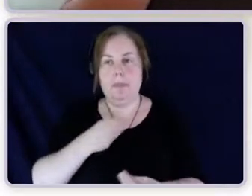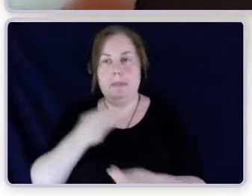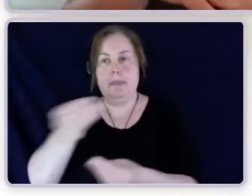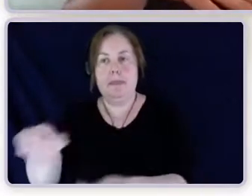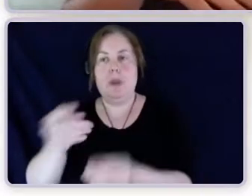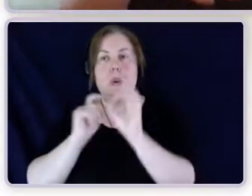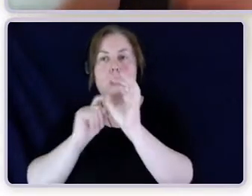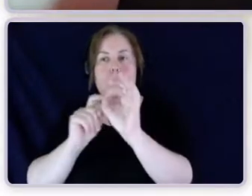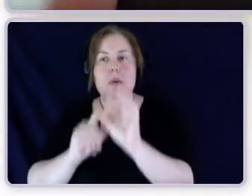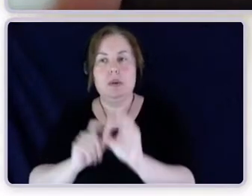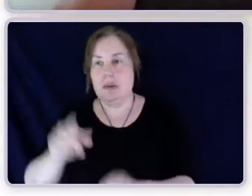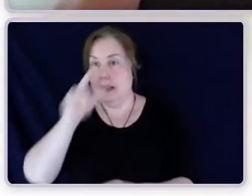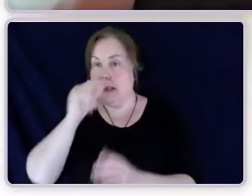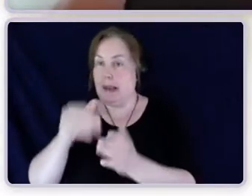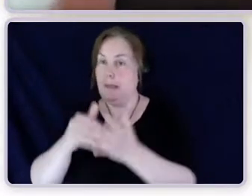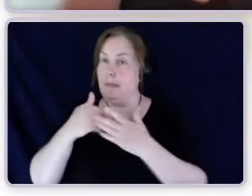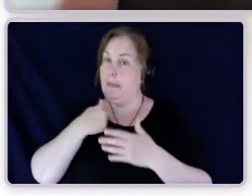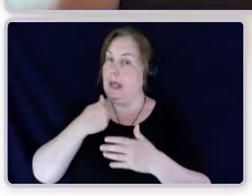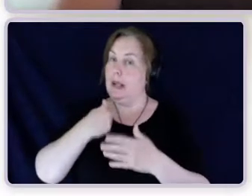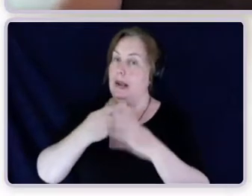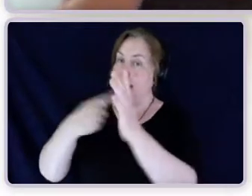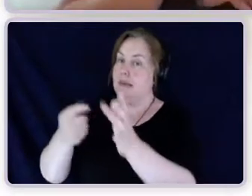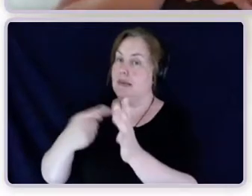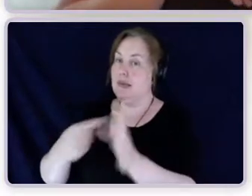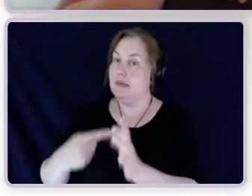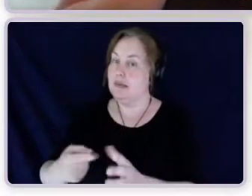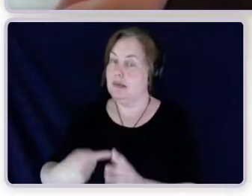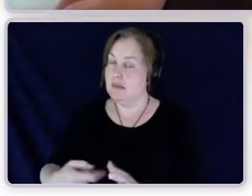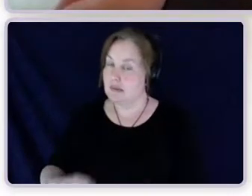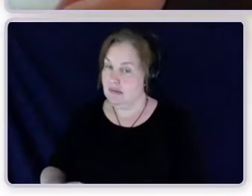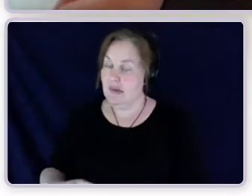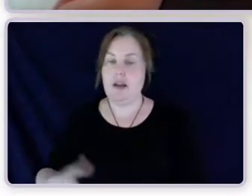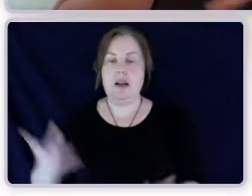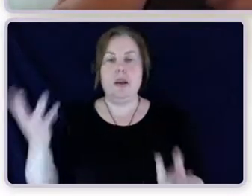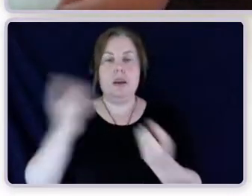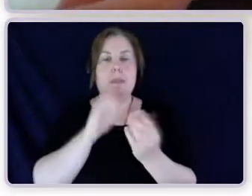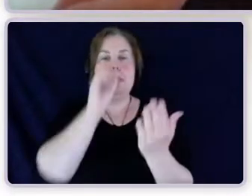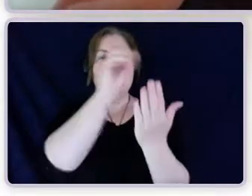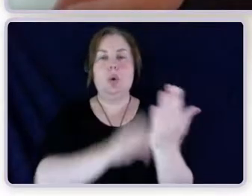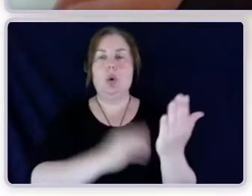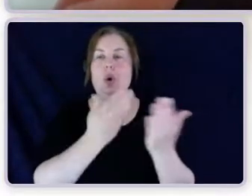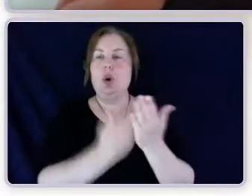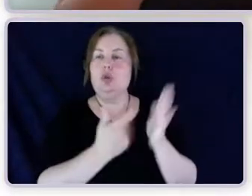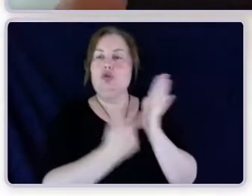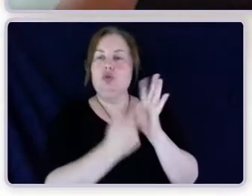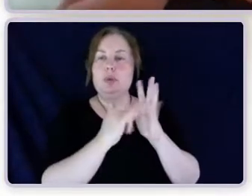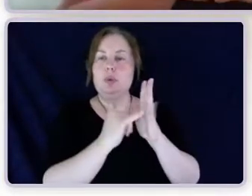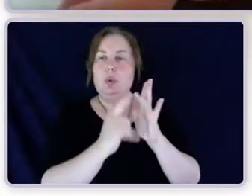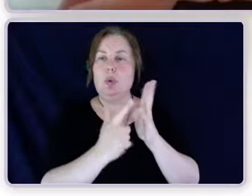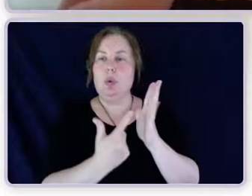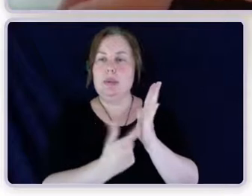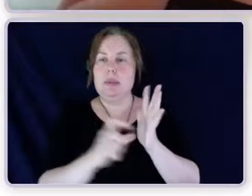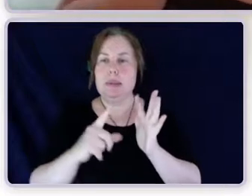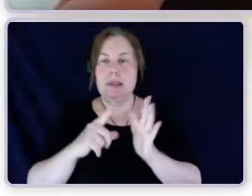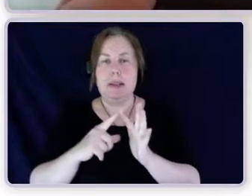you could help me answer them, and we can collate some of the answers on our resource page later. So we'll get through some that we can, we'll go